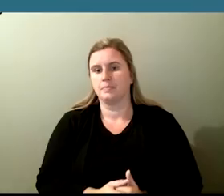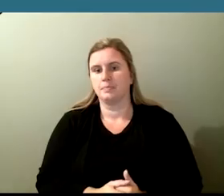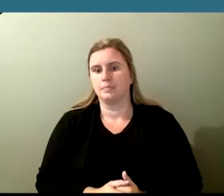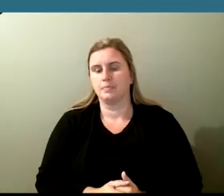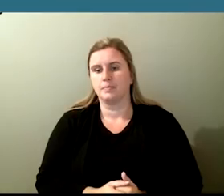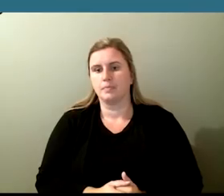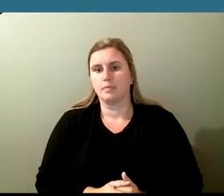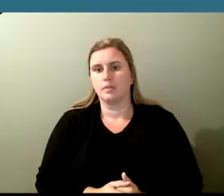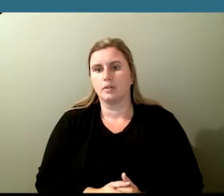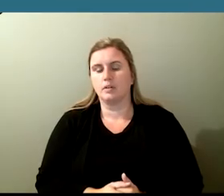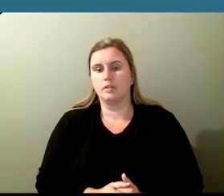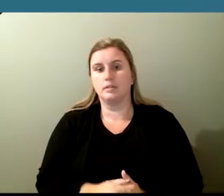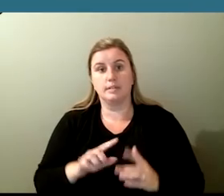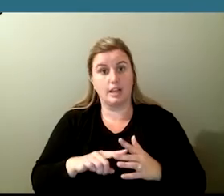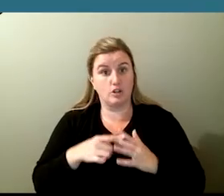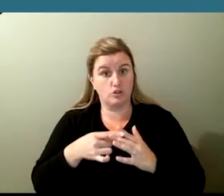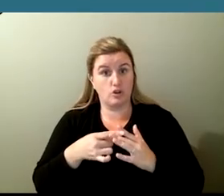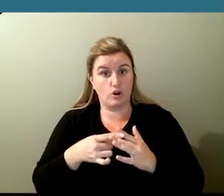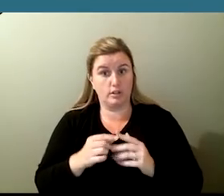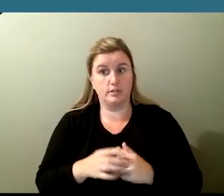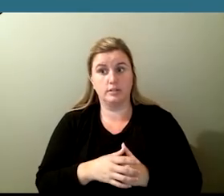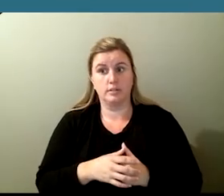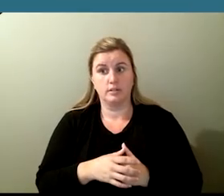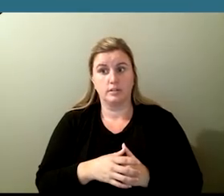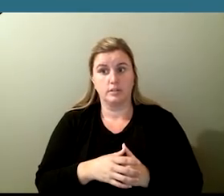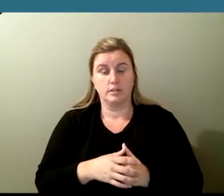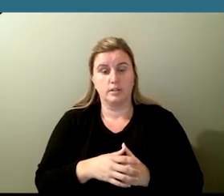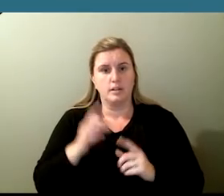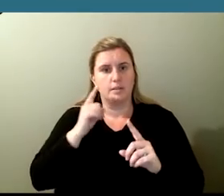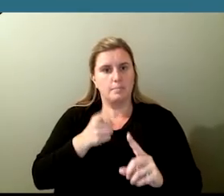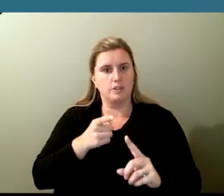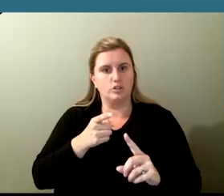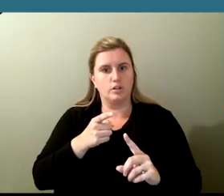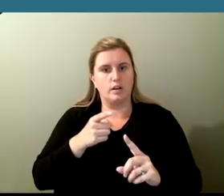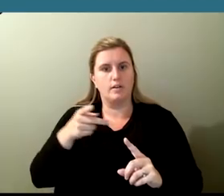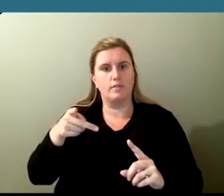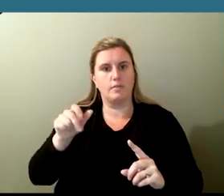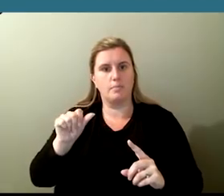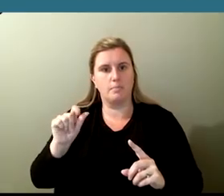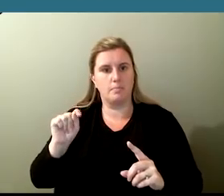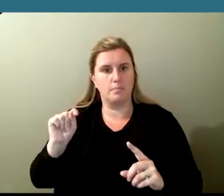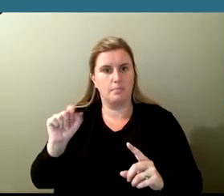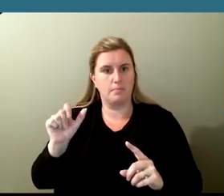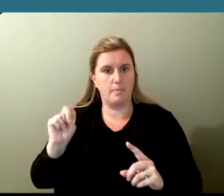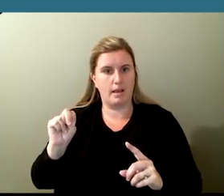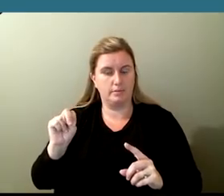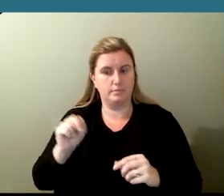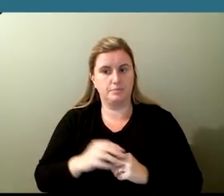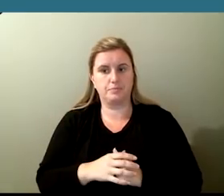Just to get us started, let me provide you with the mission of the Pennsylvania Training and Technical Assistance Network.